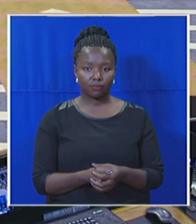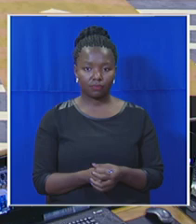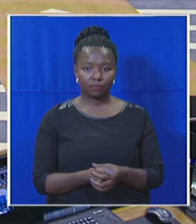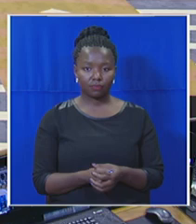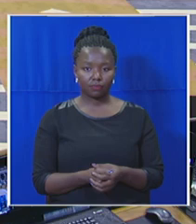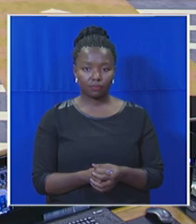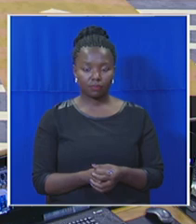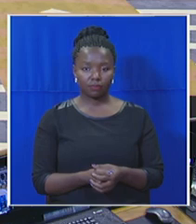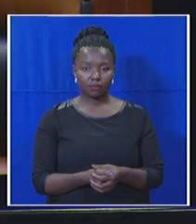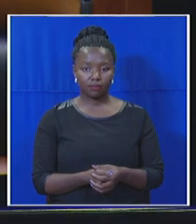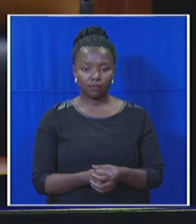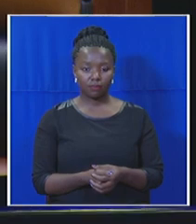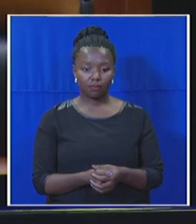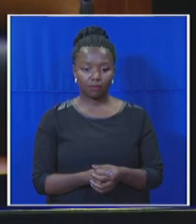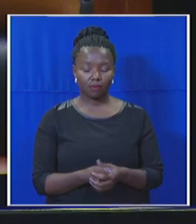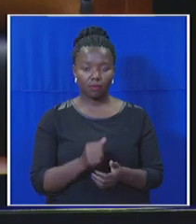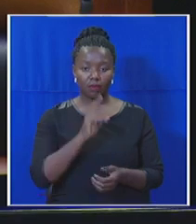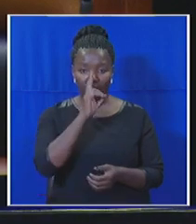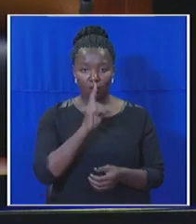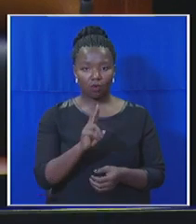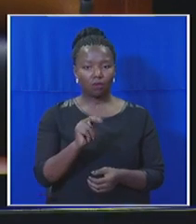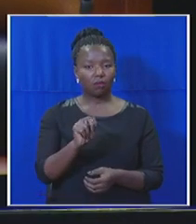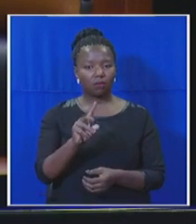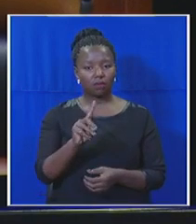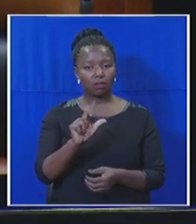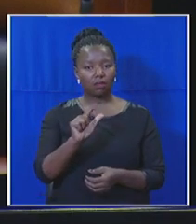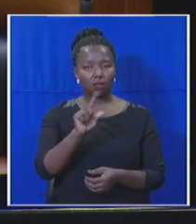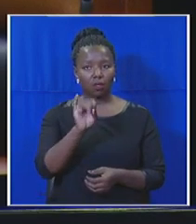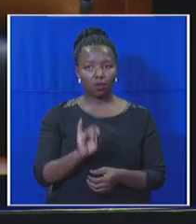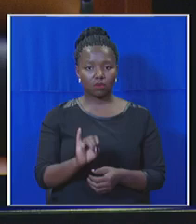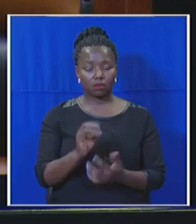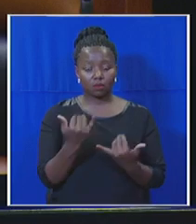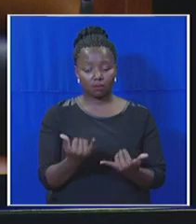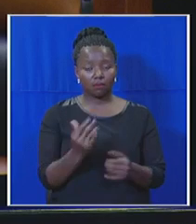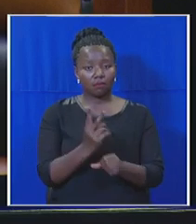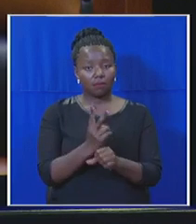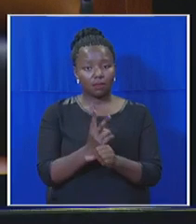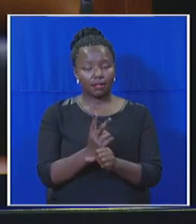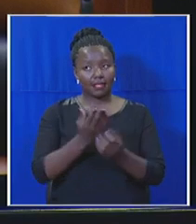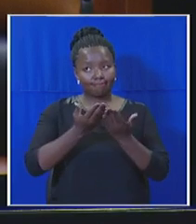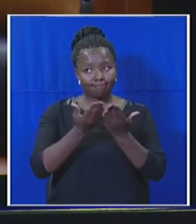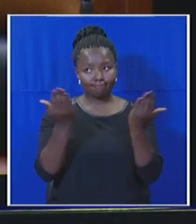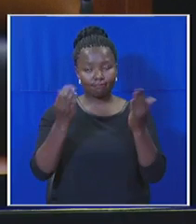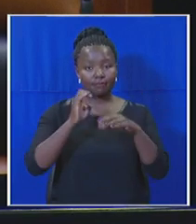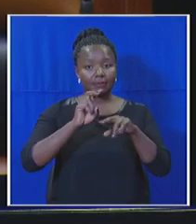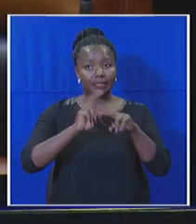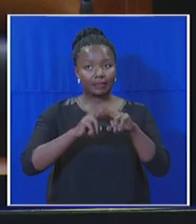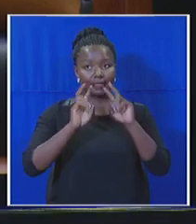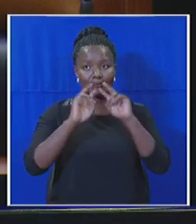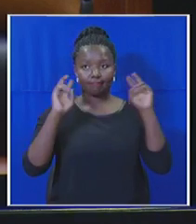Thank you, Honorable Dlozi. We would like to always remind our